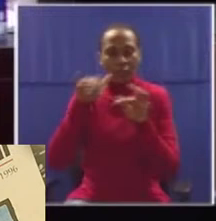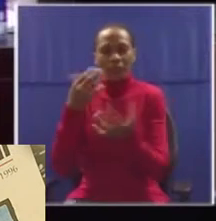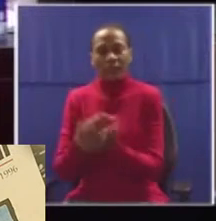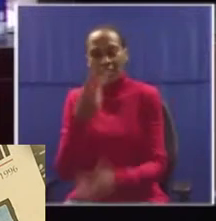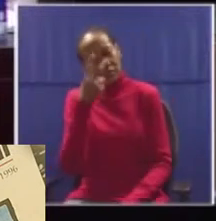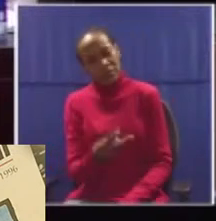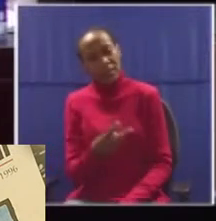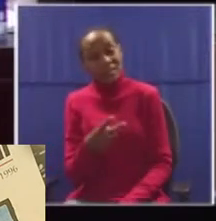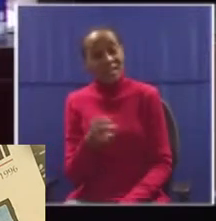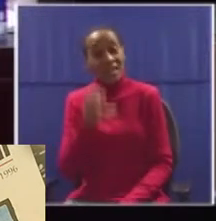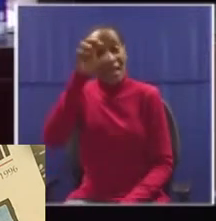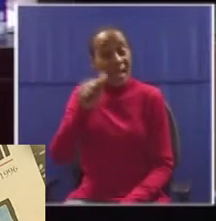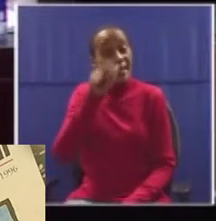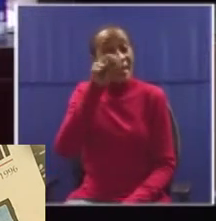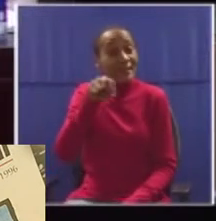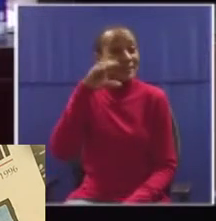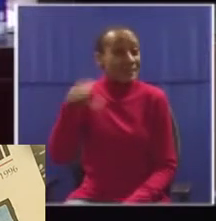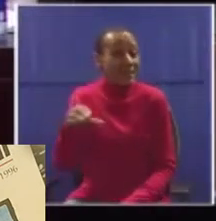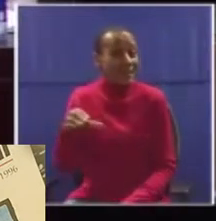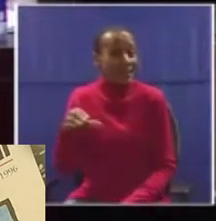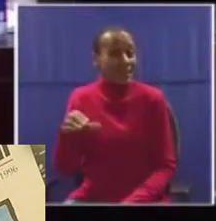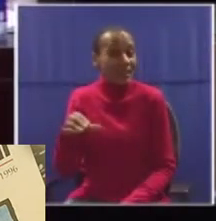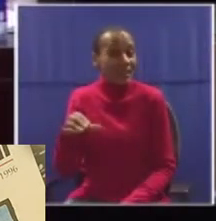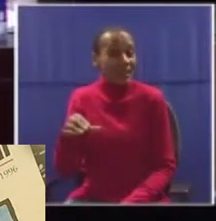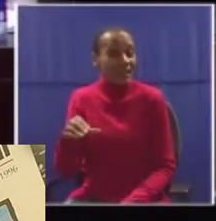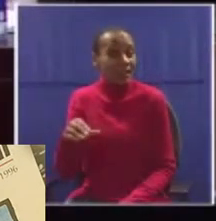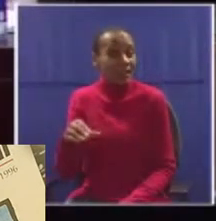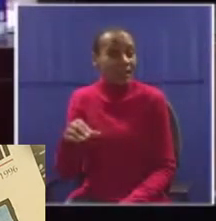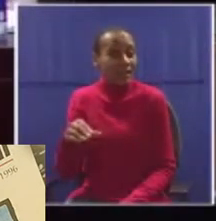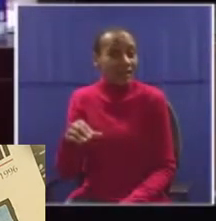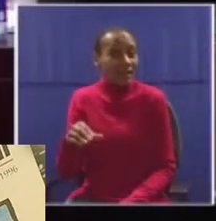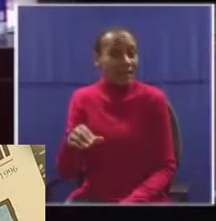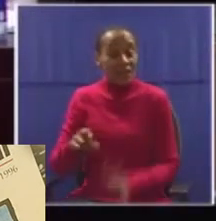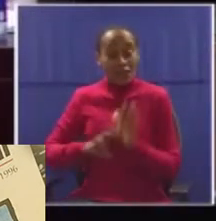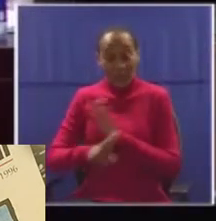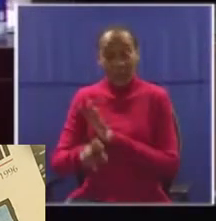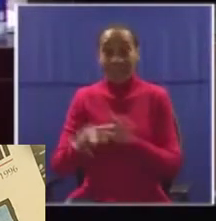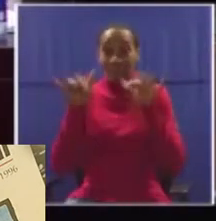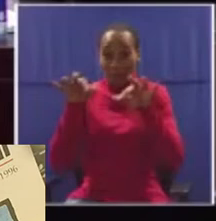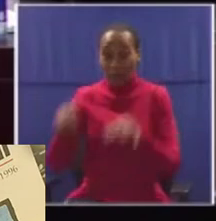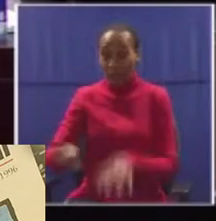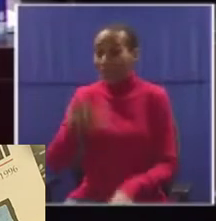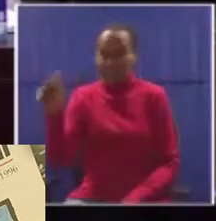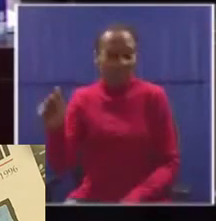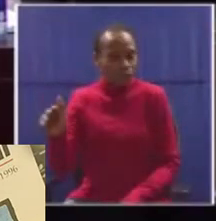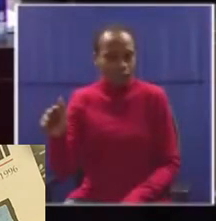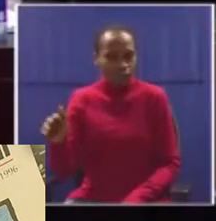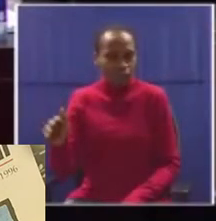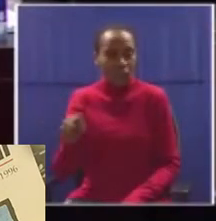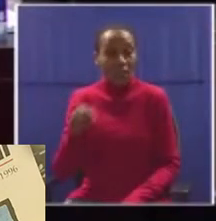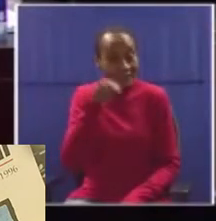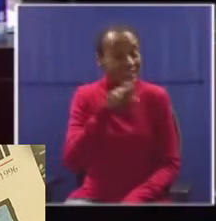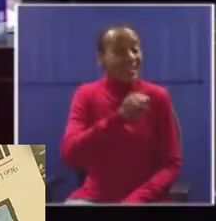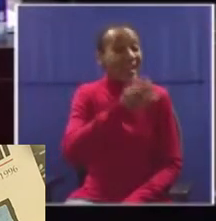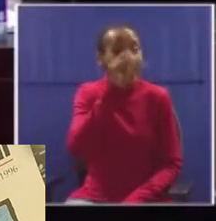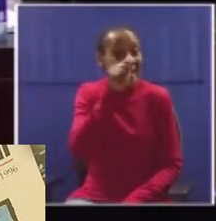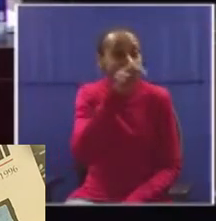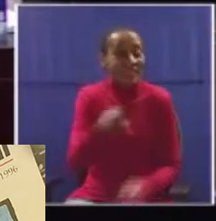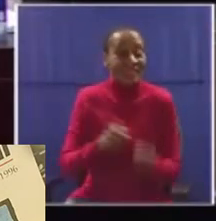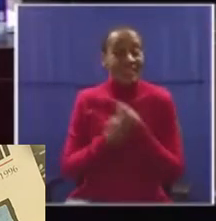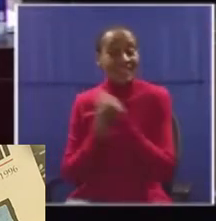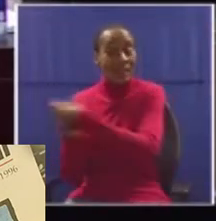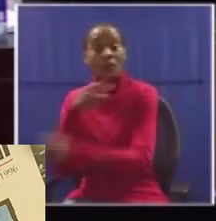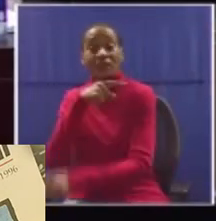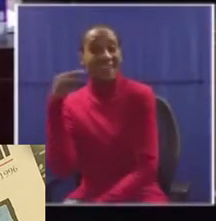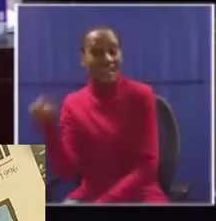be confused with South Africa the ANC distinct from South Africa does not speak for the majority of South Africans in its support for Russia in its war and